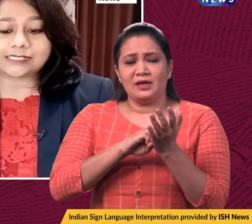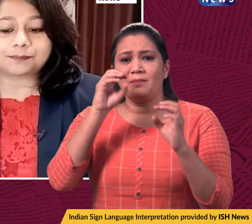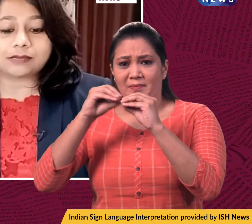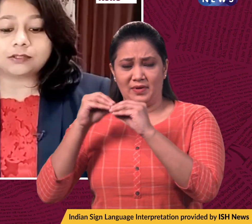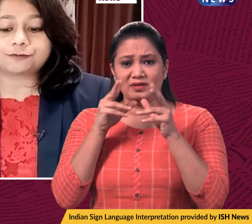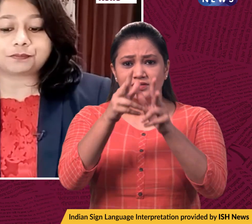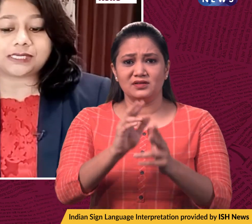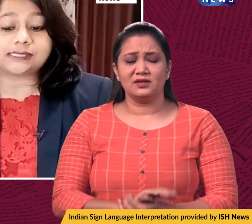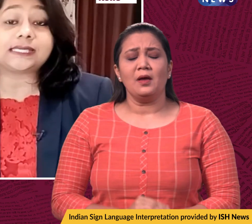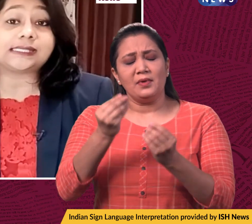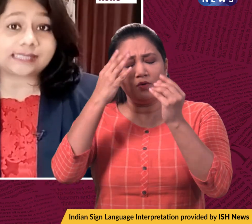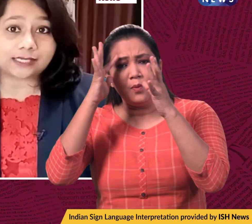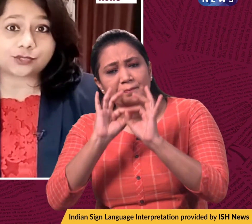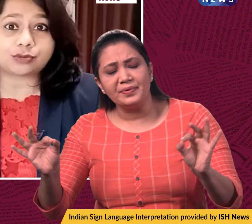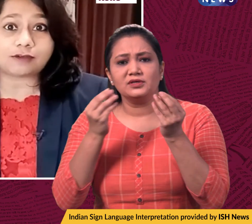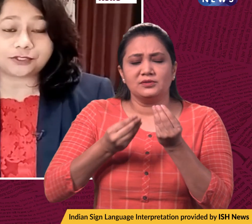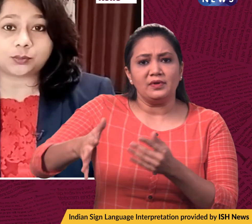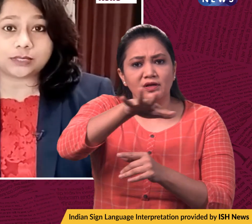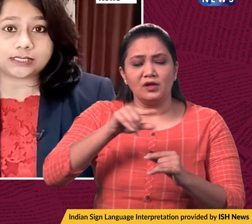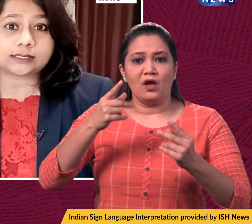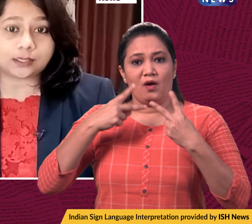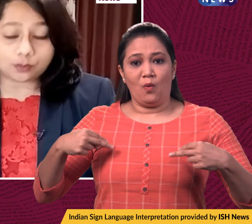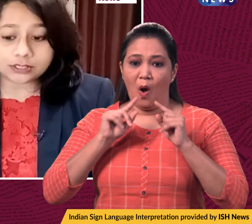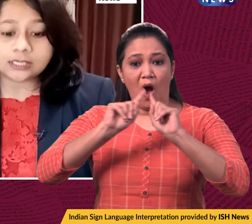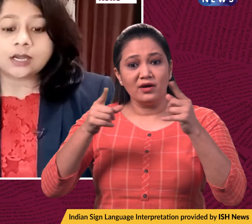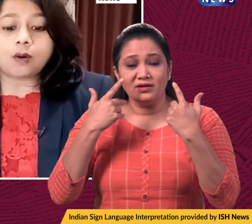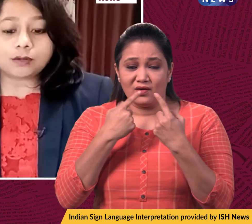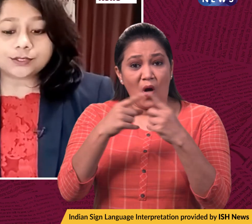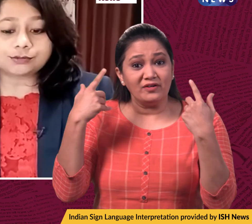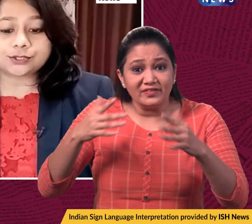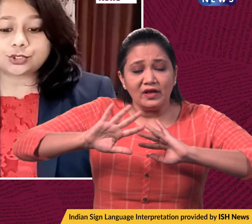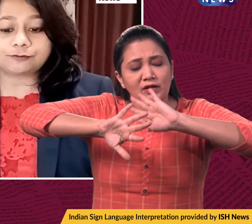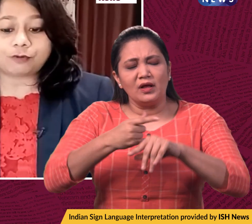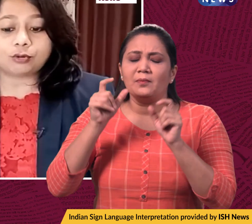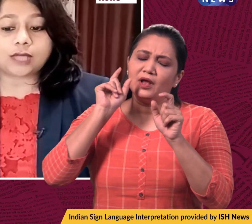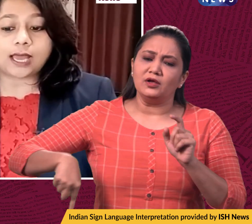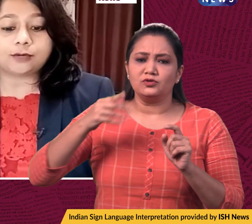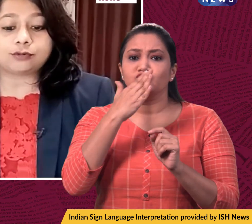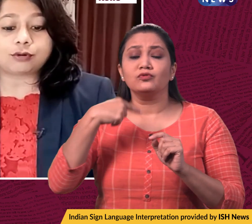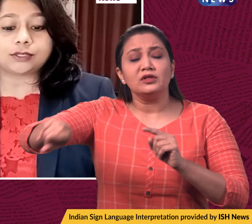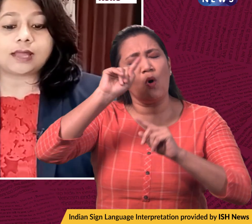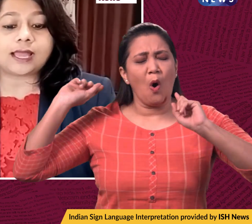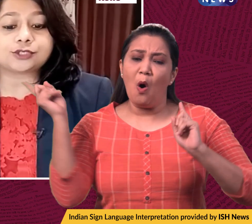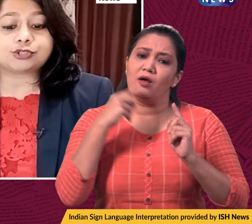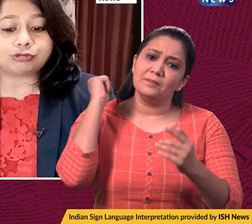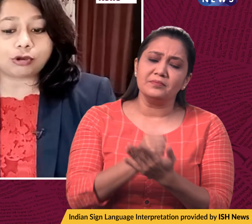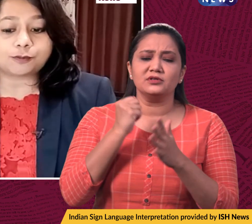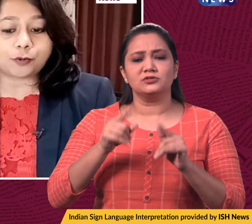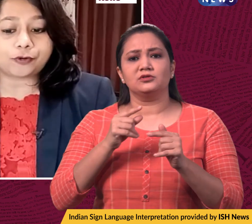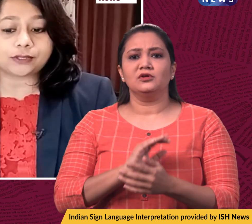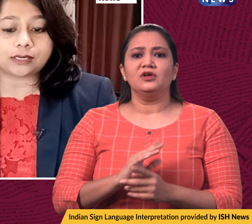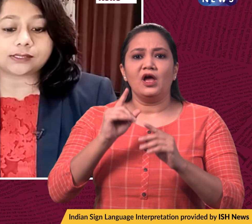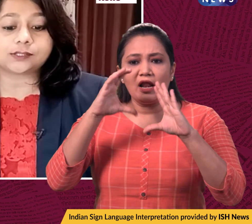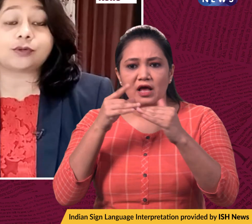Bommai has appealed for peace. He said soon after the verdict in High Court, all students should follow the High Court order and should